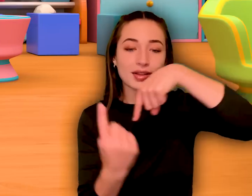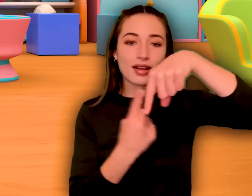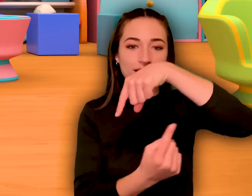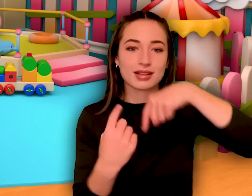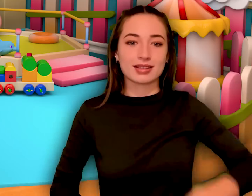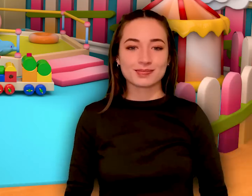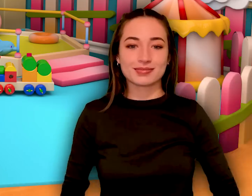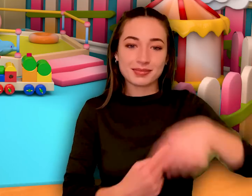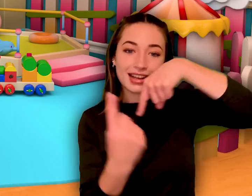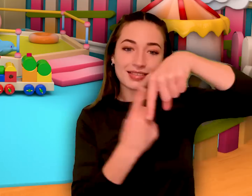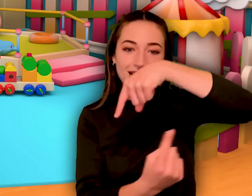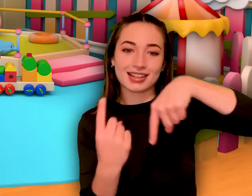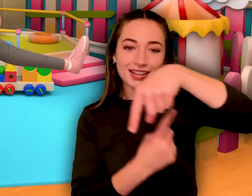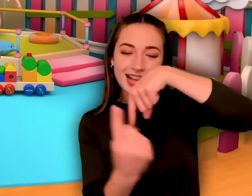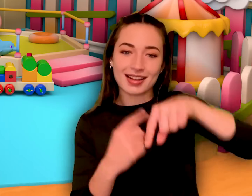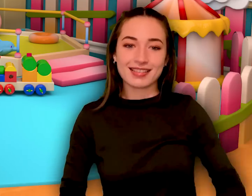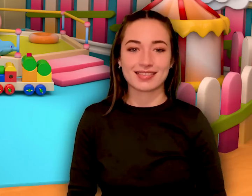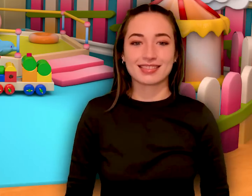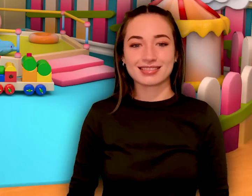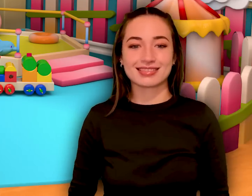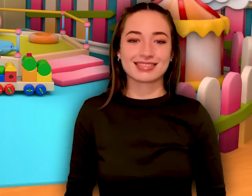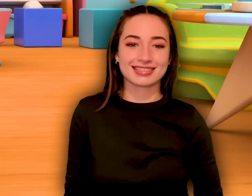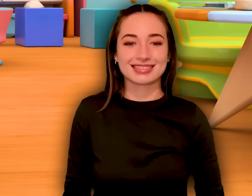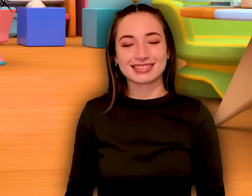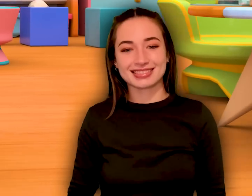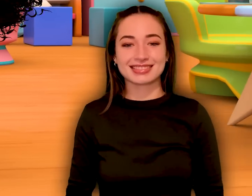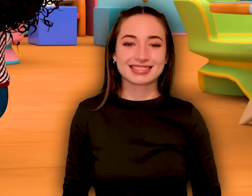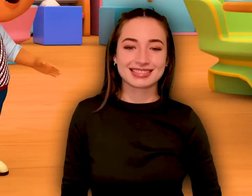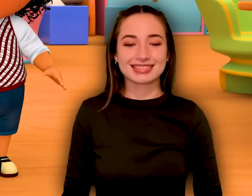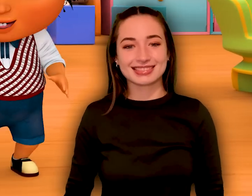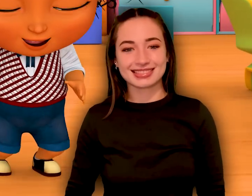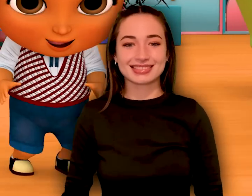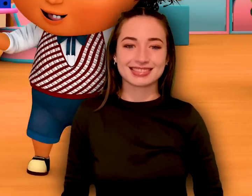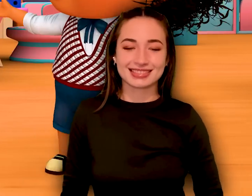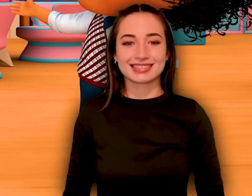spin around and round spin around and round